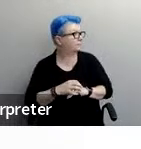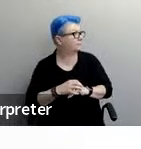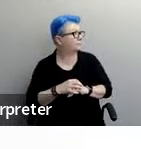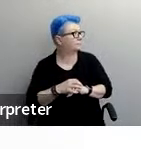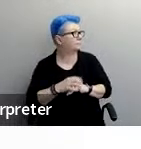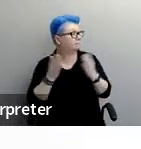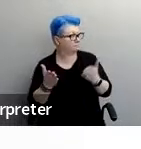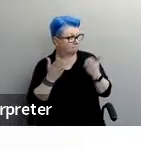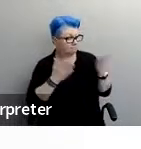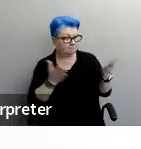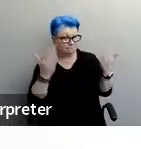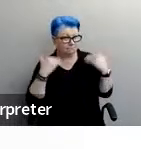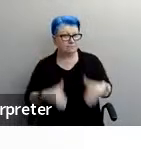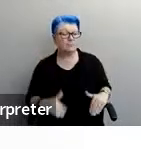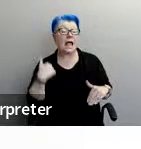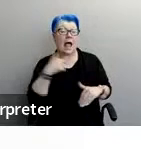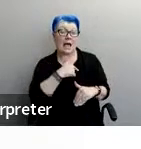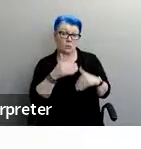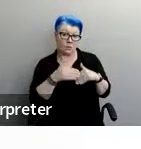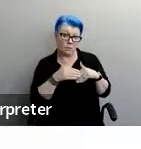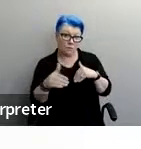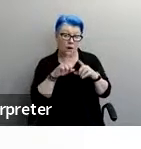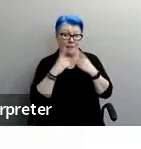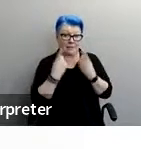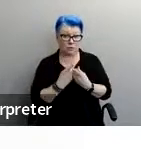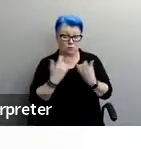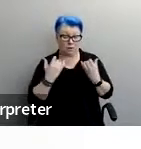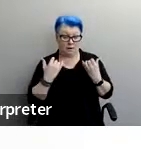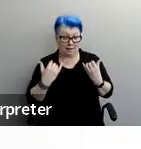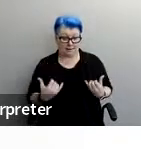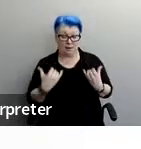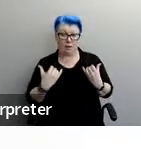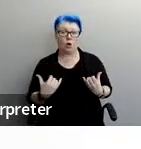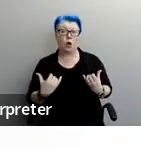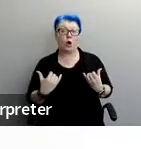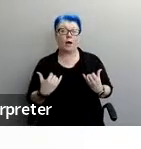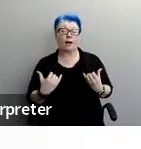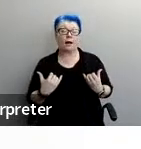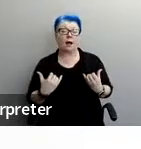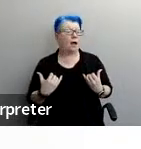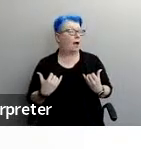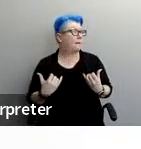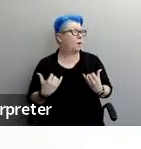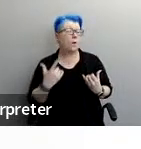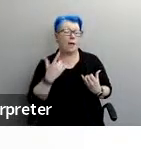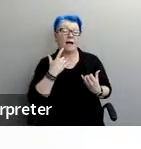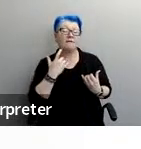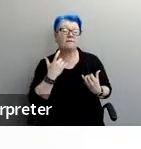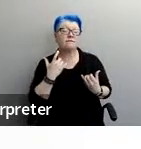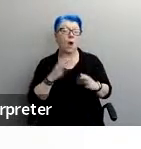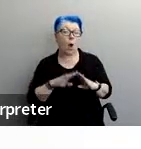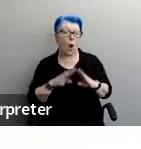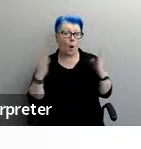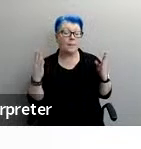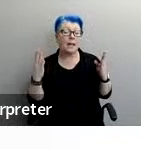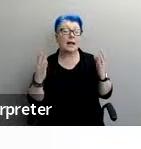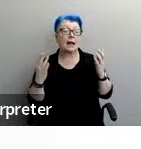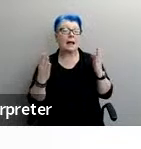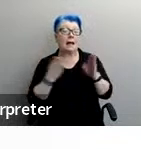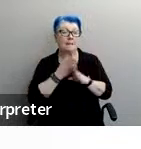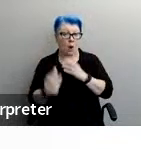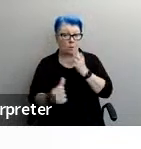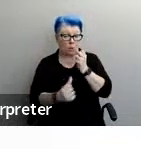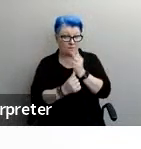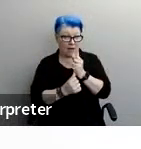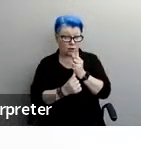So as we move forward, the district has a current vacant paraprofessional position. We want to be clear to say no one